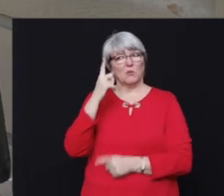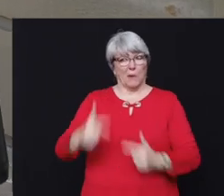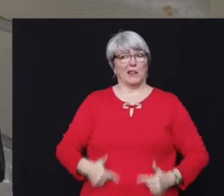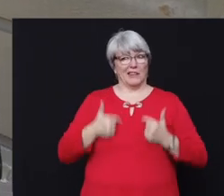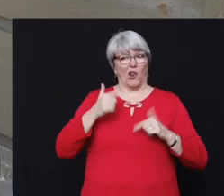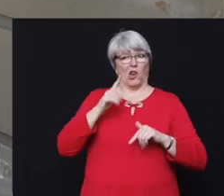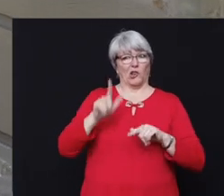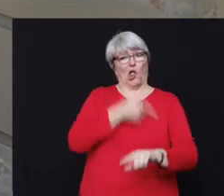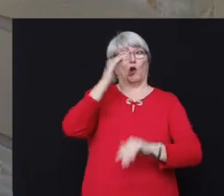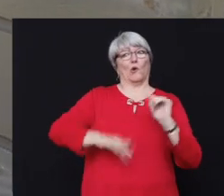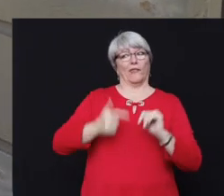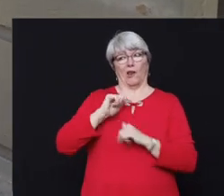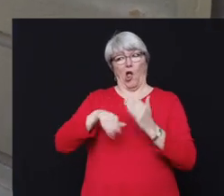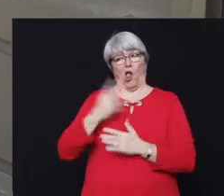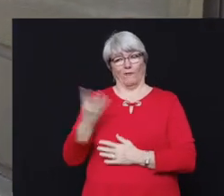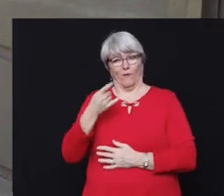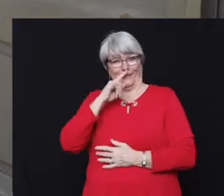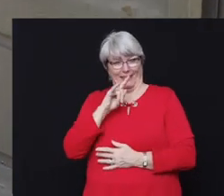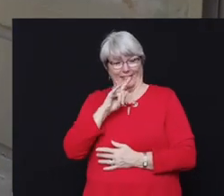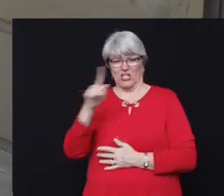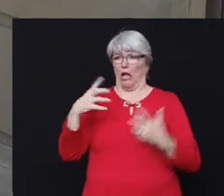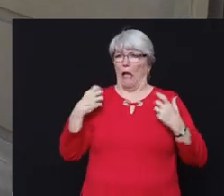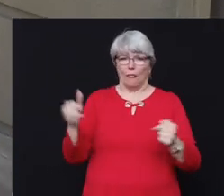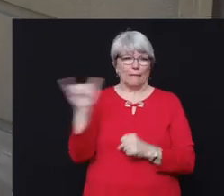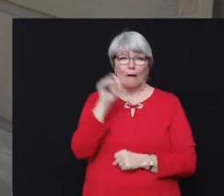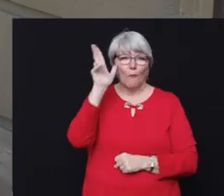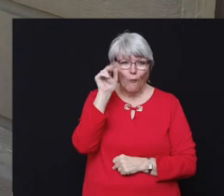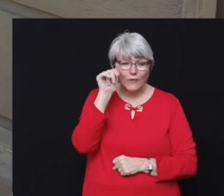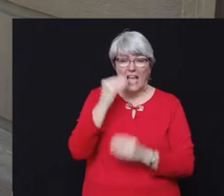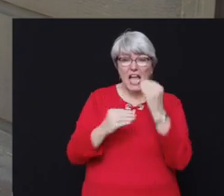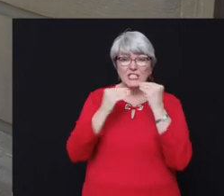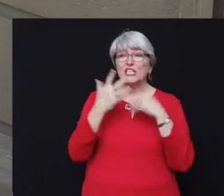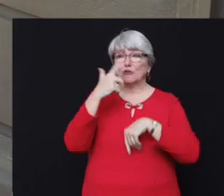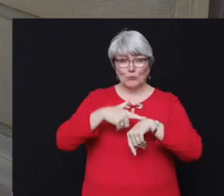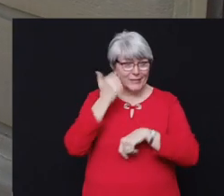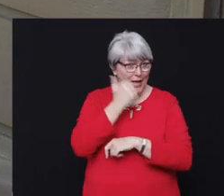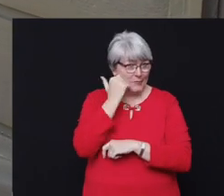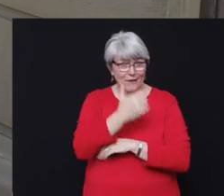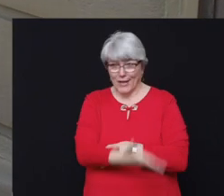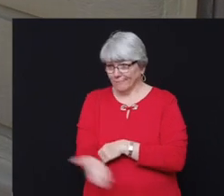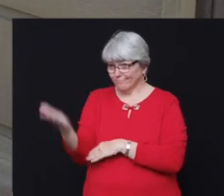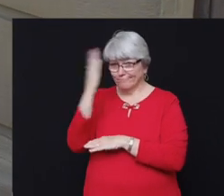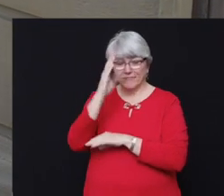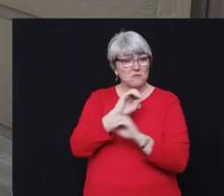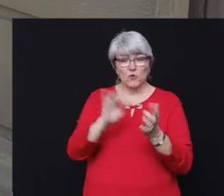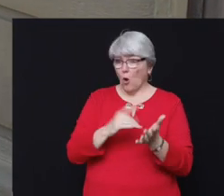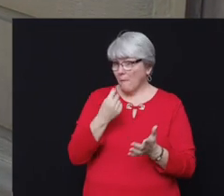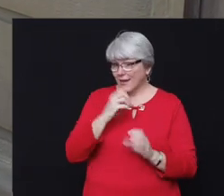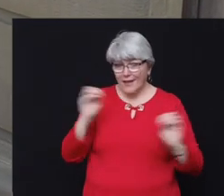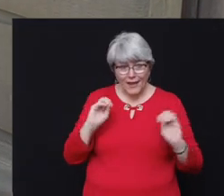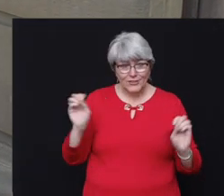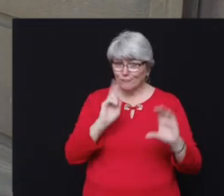us all. She's healthy as a horse. And she eats 3 meals a day. No medications,